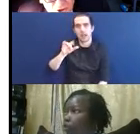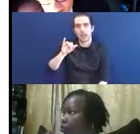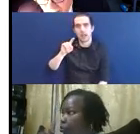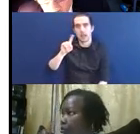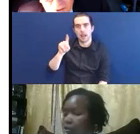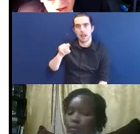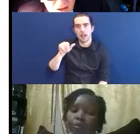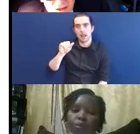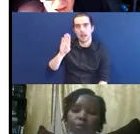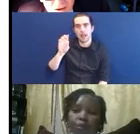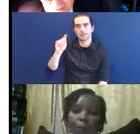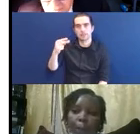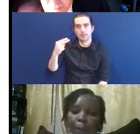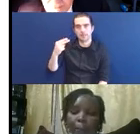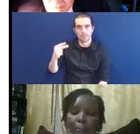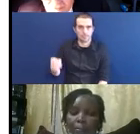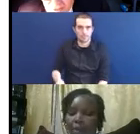the interview, Sarah.